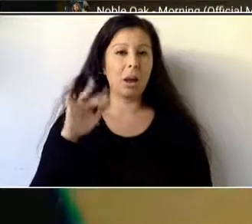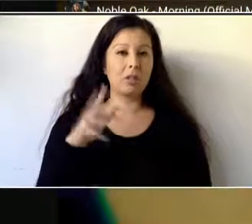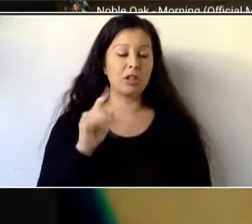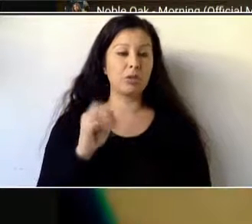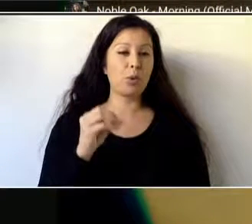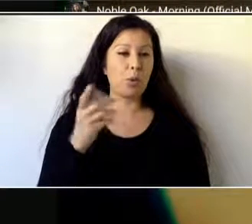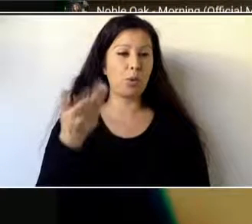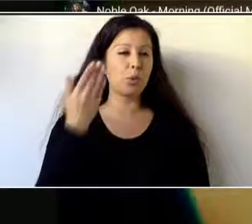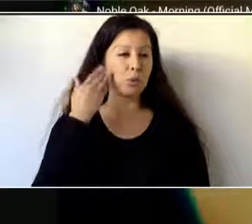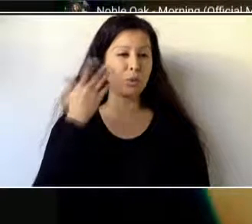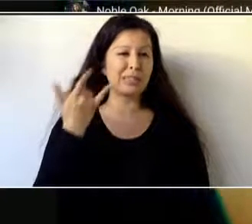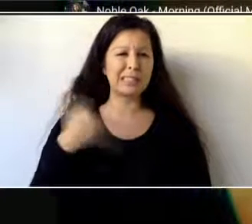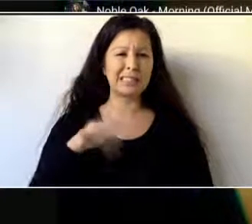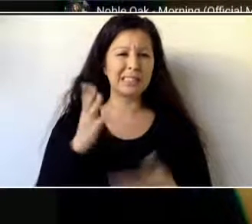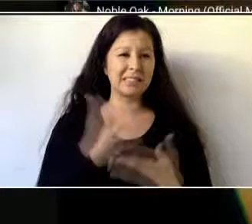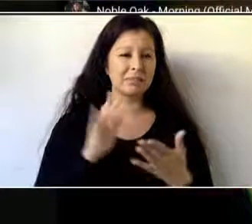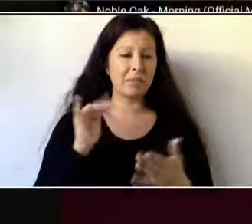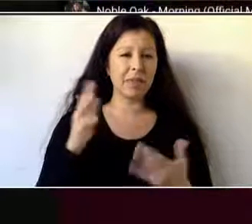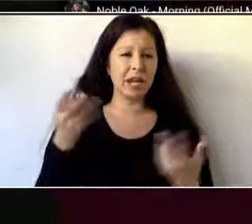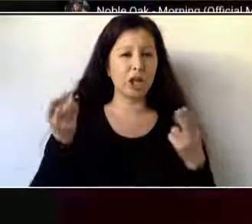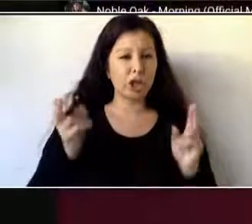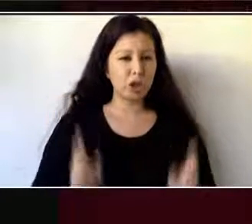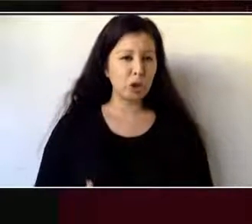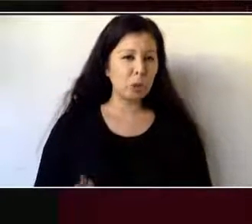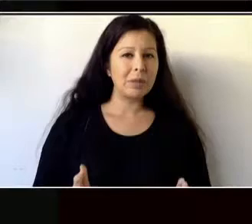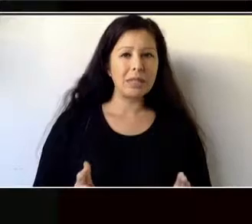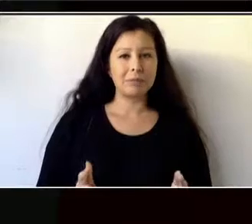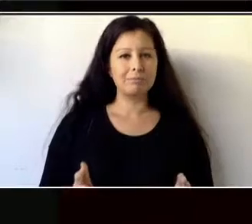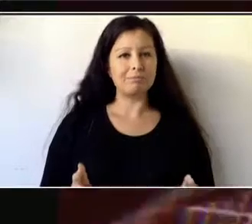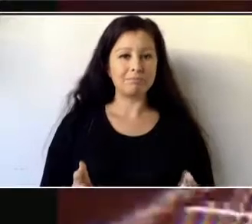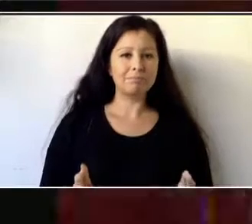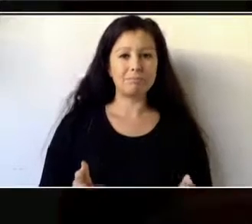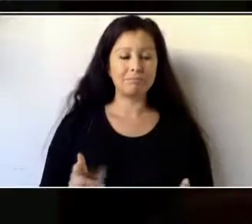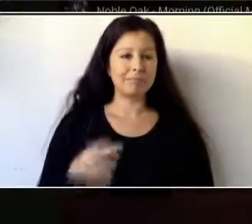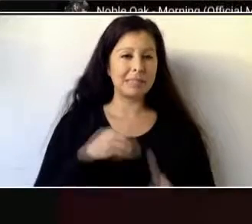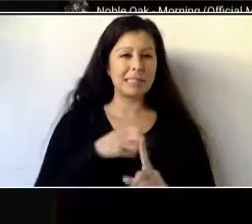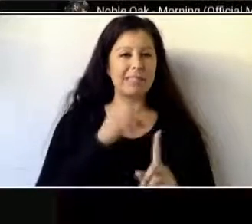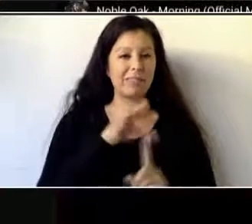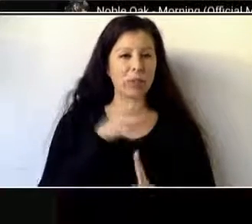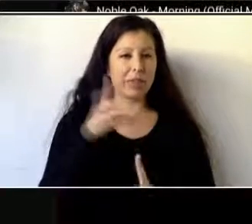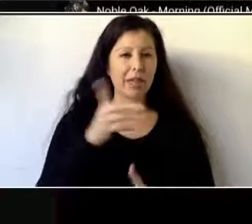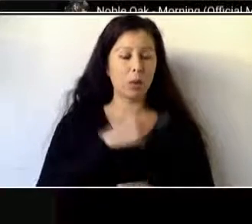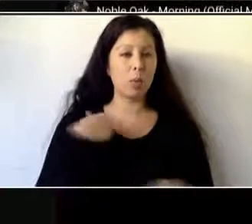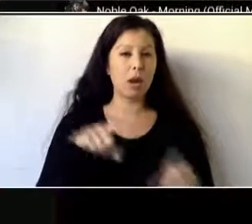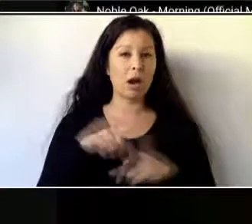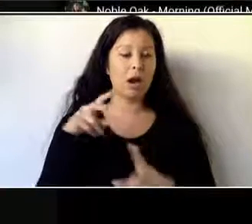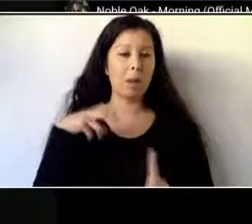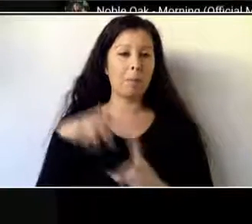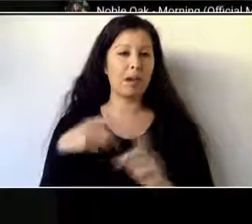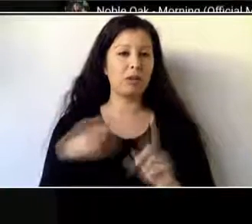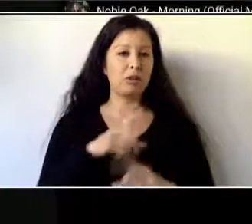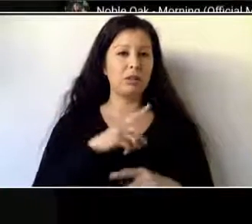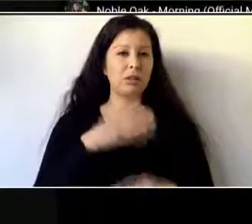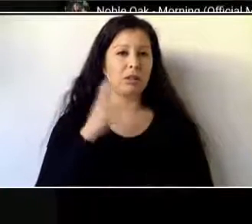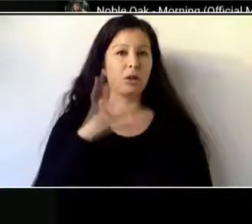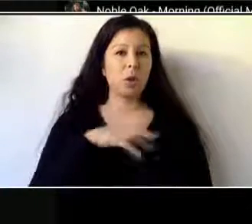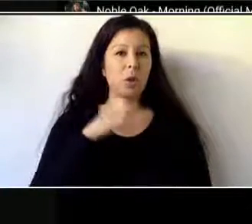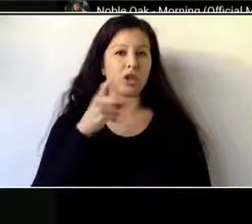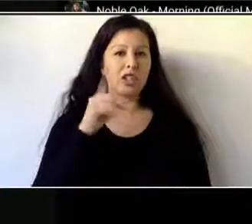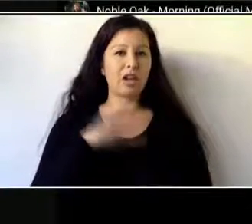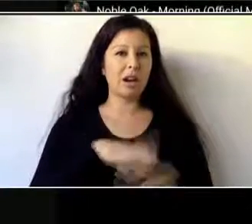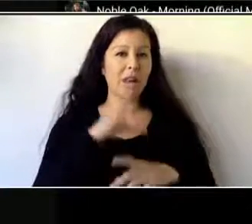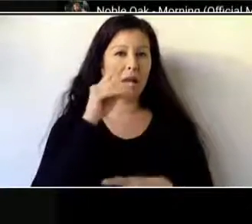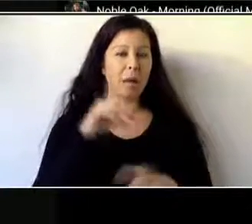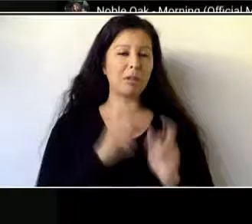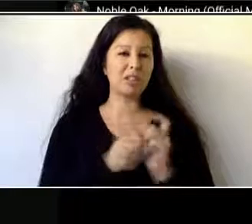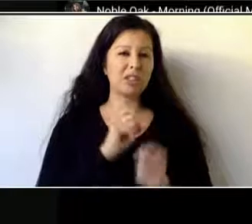you know, so there's still some like human likeliness of the artist itself, but then we can also apply all these, you know, these cool shaders on him to kind of